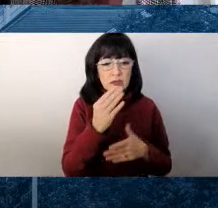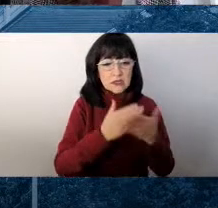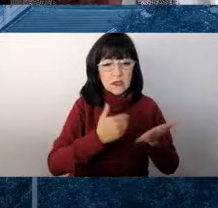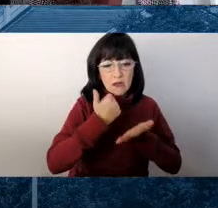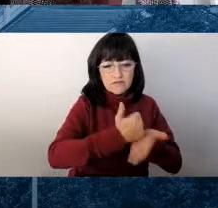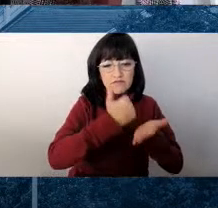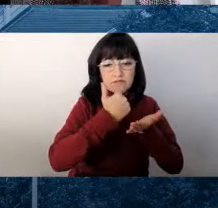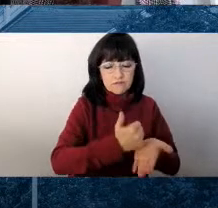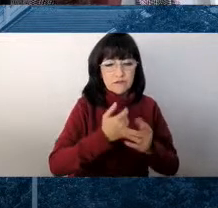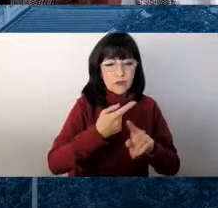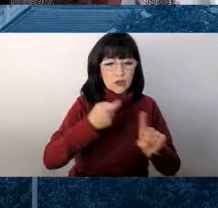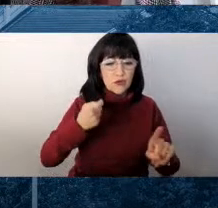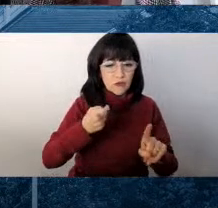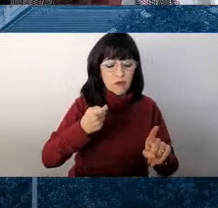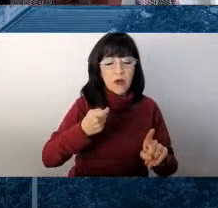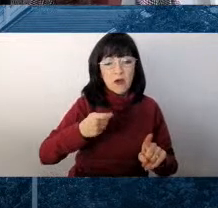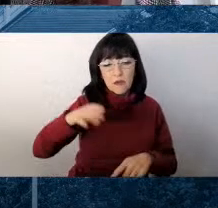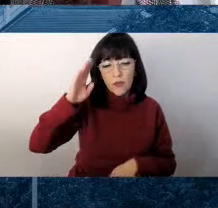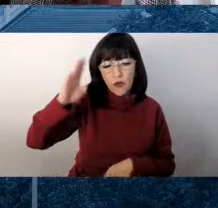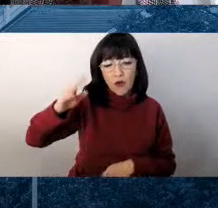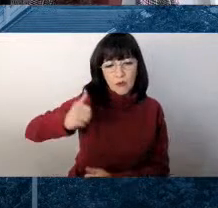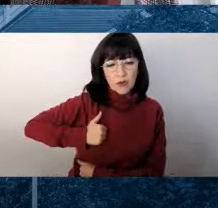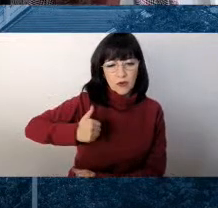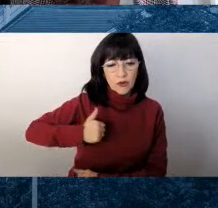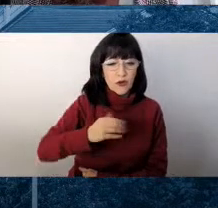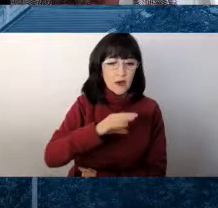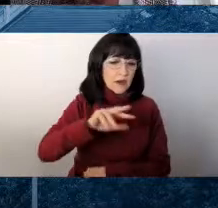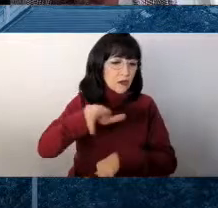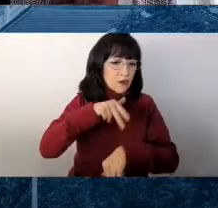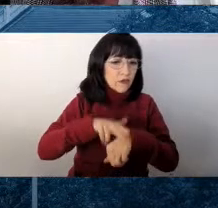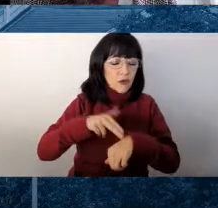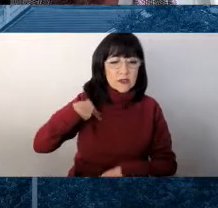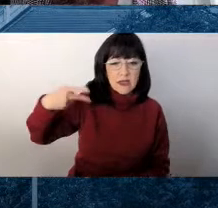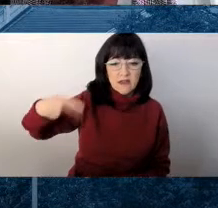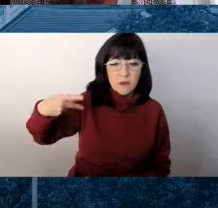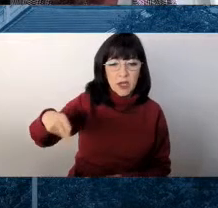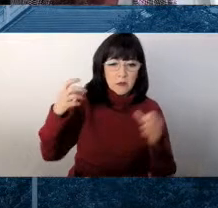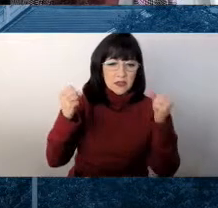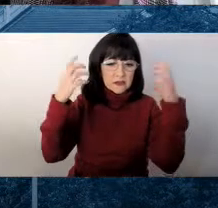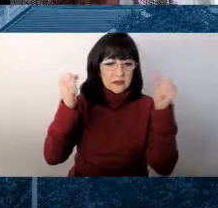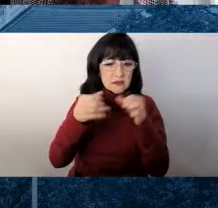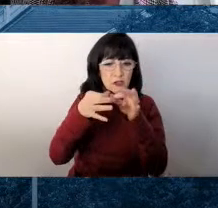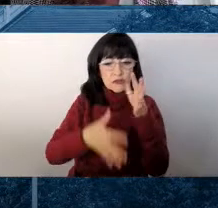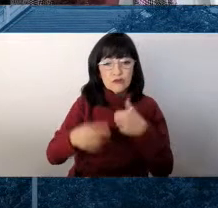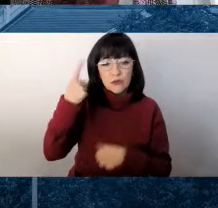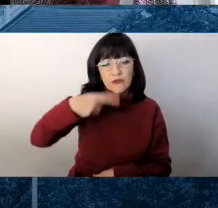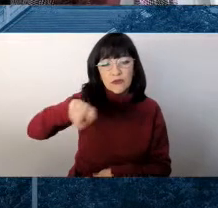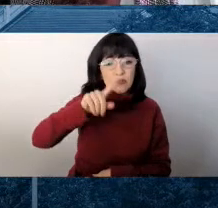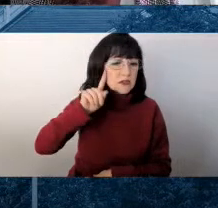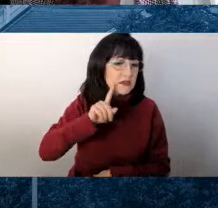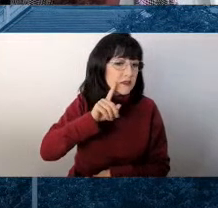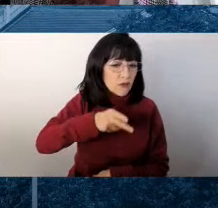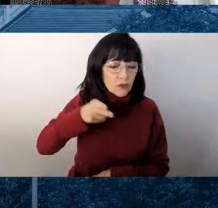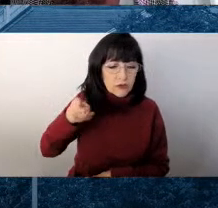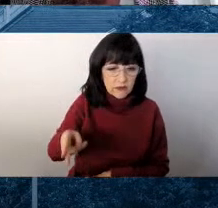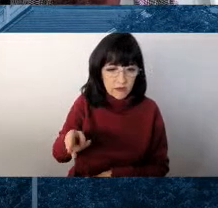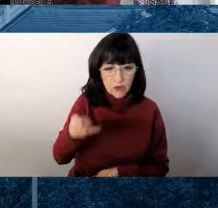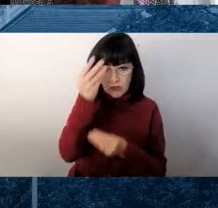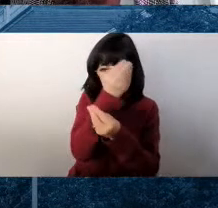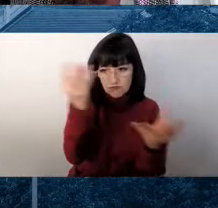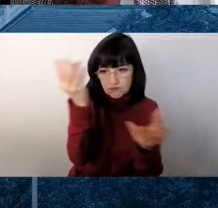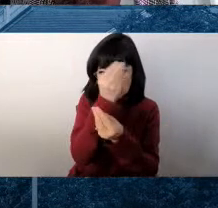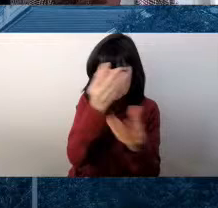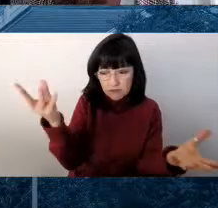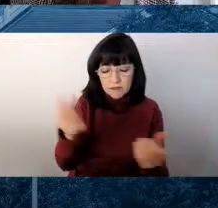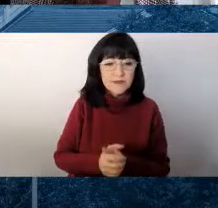our Delaware Army and Air National Guard. And of course, we have Pam, our sign language expert for the deaf and hard of hearing. We've